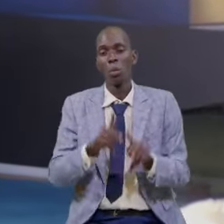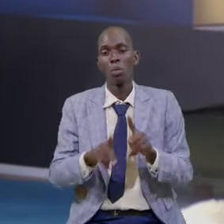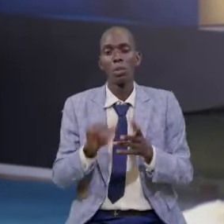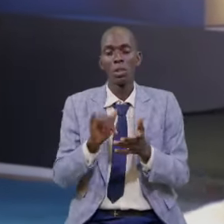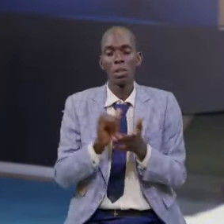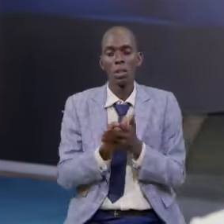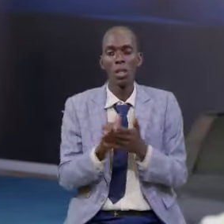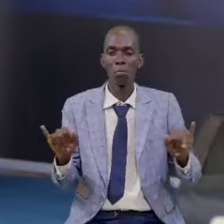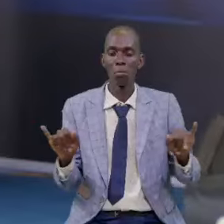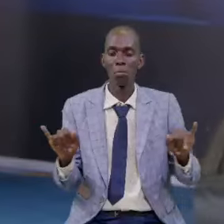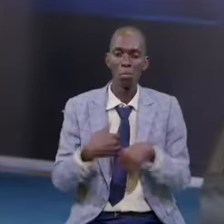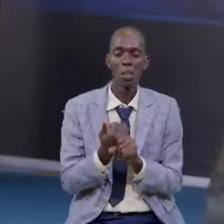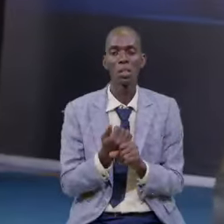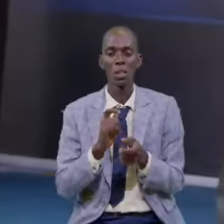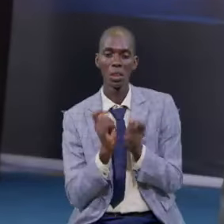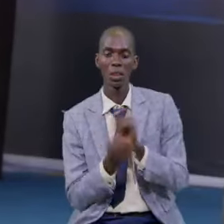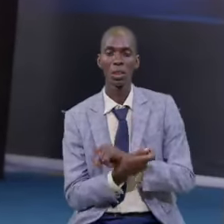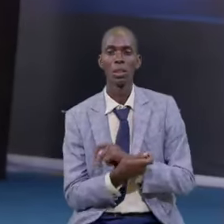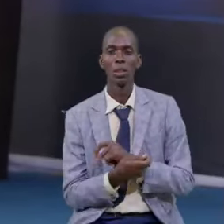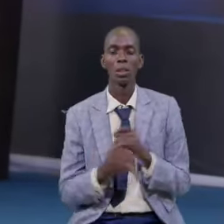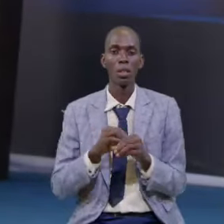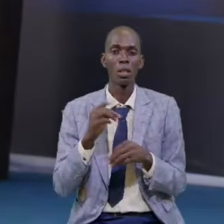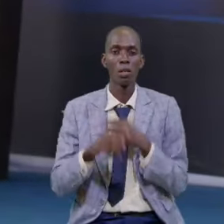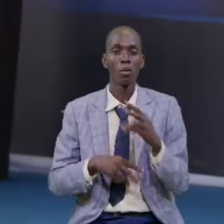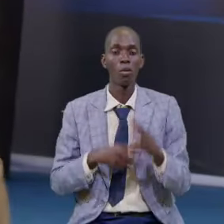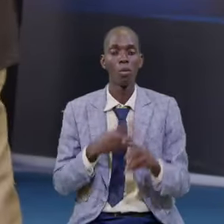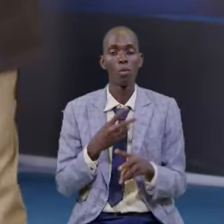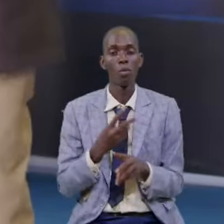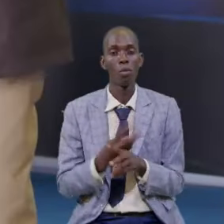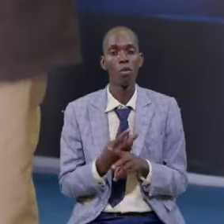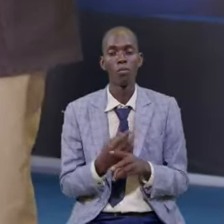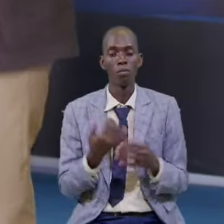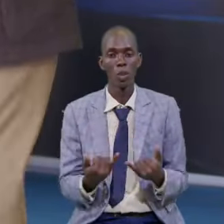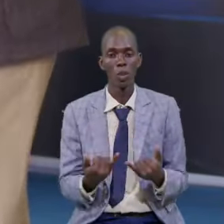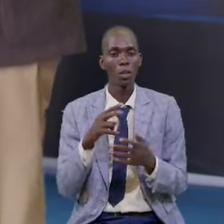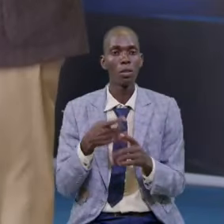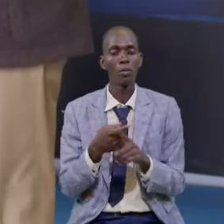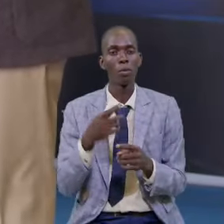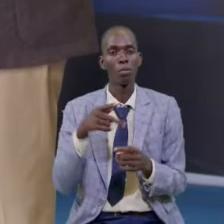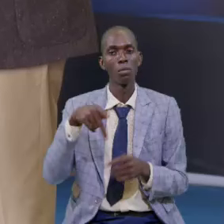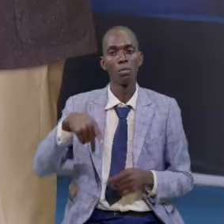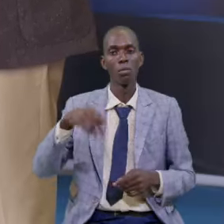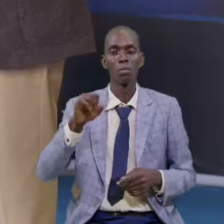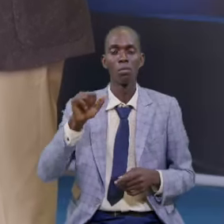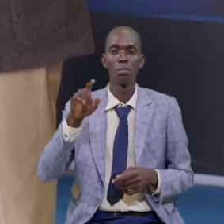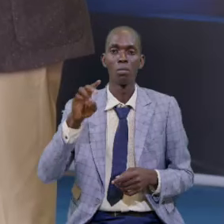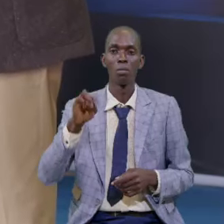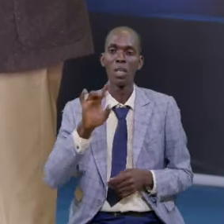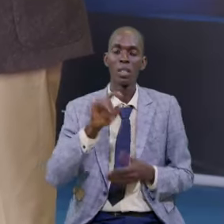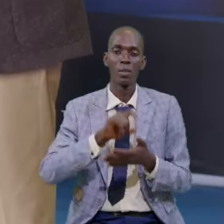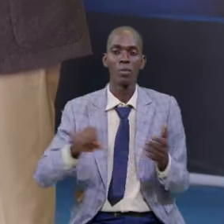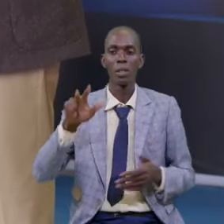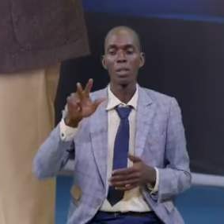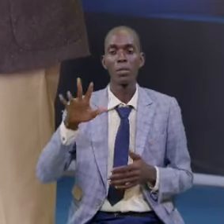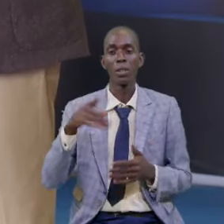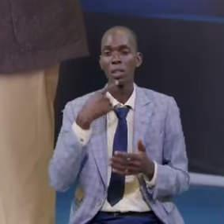the records in Psalm 18, reading from verse 35, here is what he said: thou hast